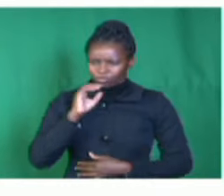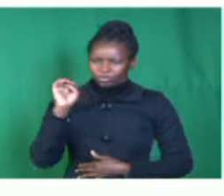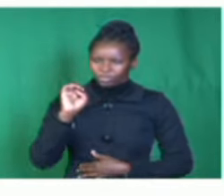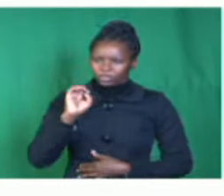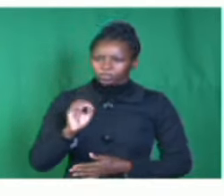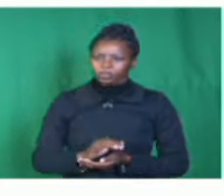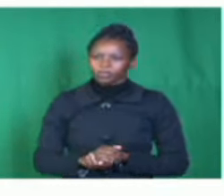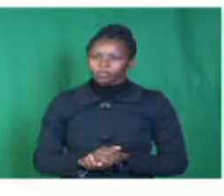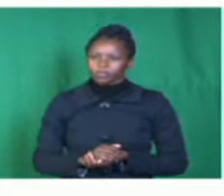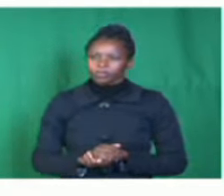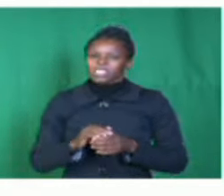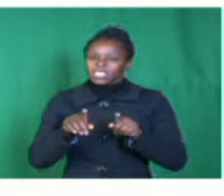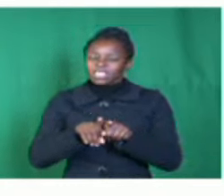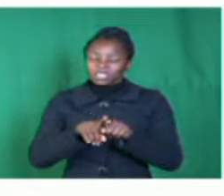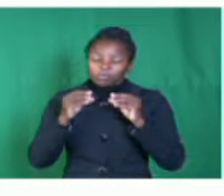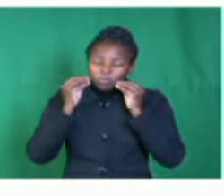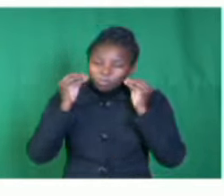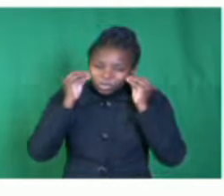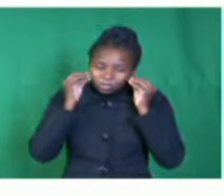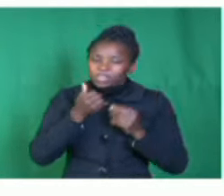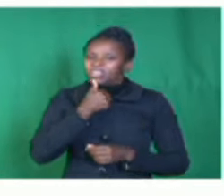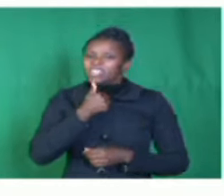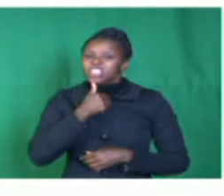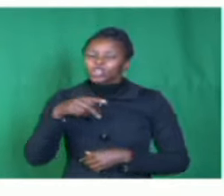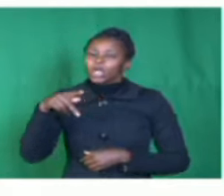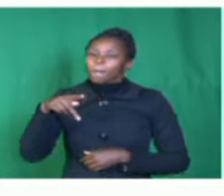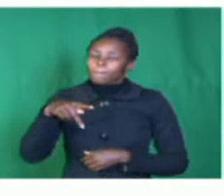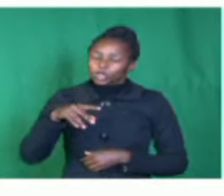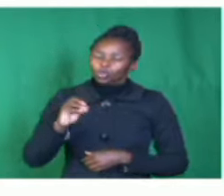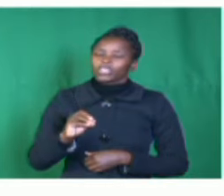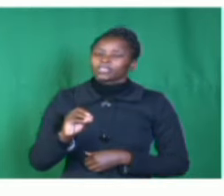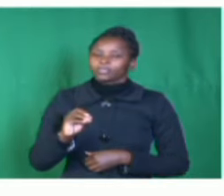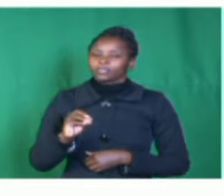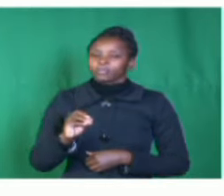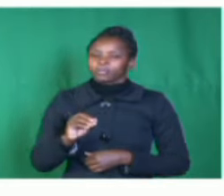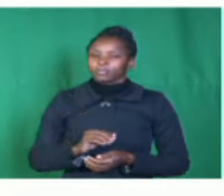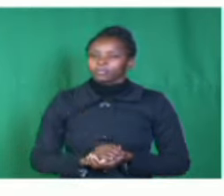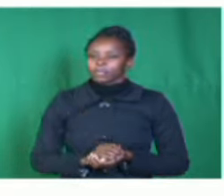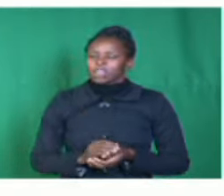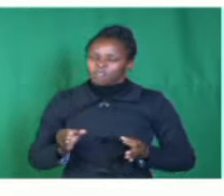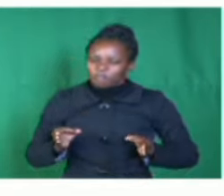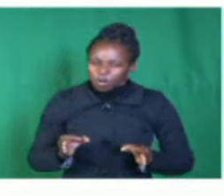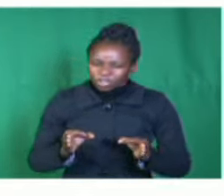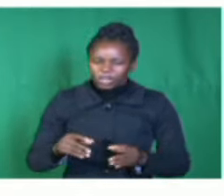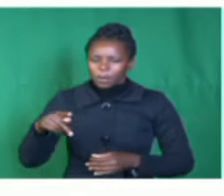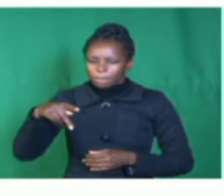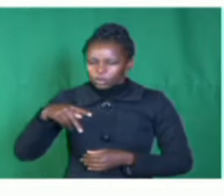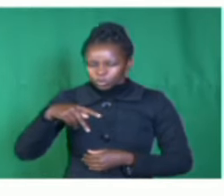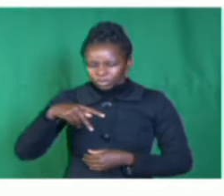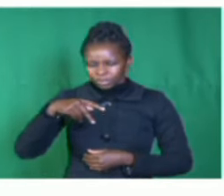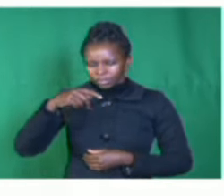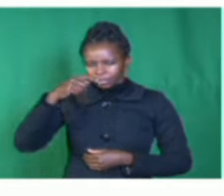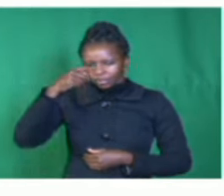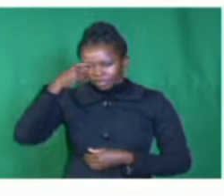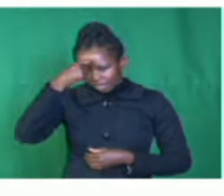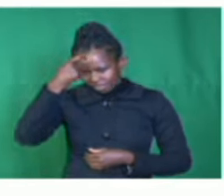Also Mozambique, they even use Portuguese today. That was forced to the Africans by the Portuguese government.